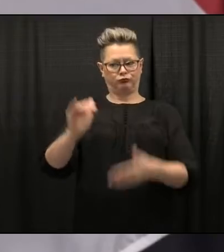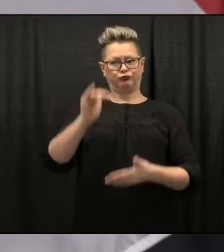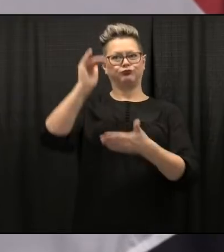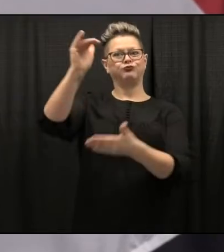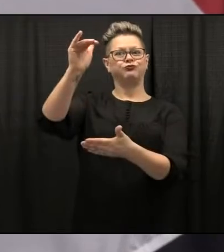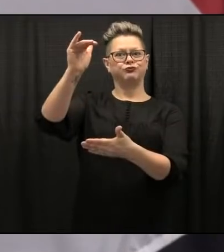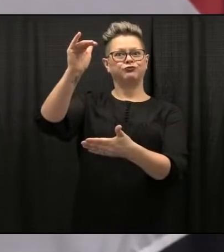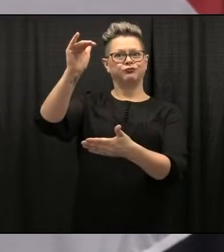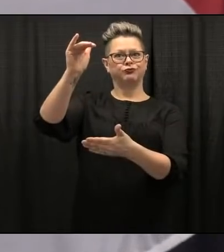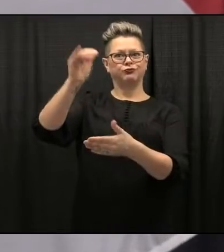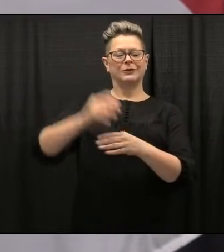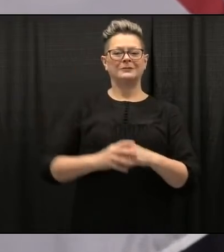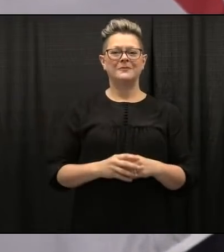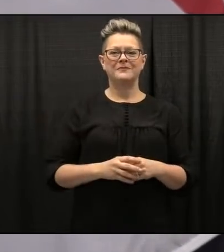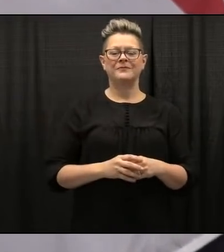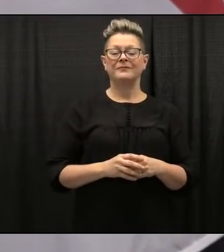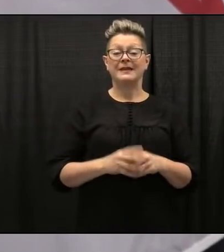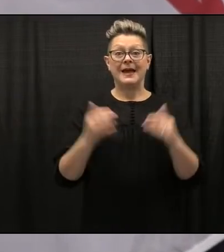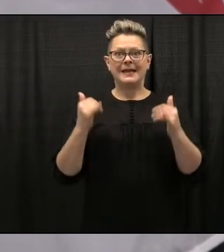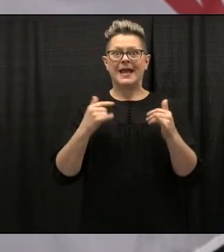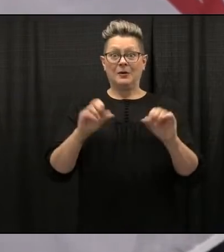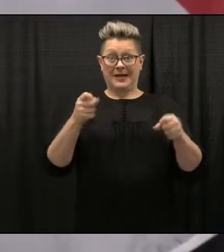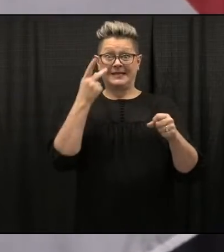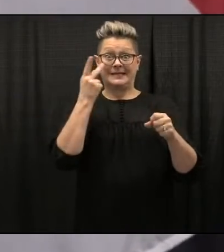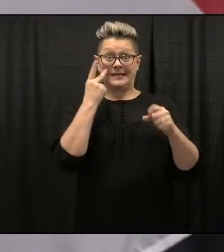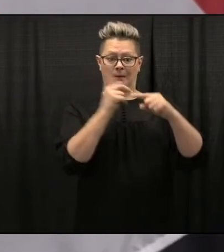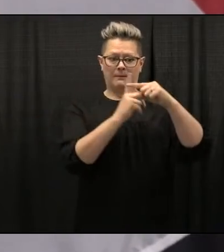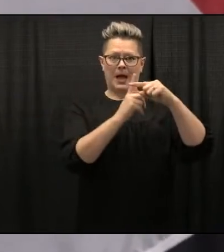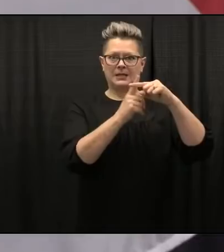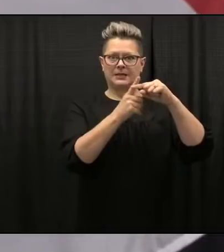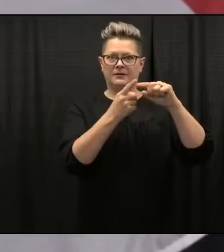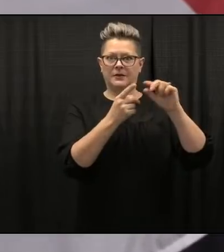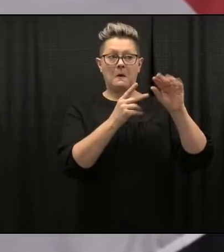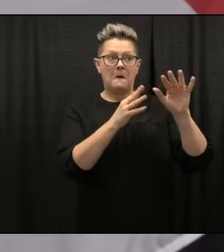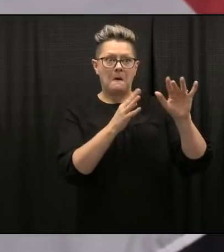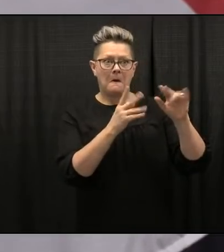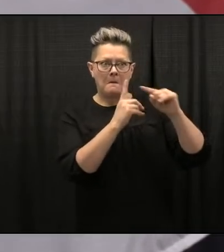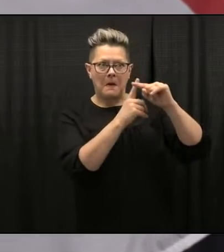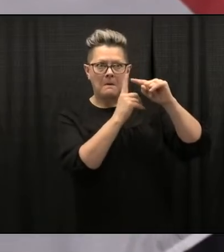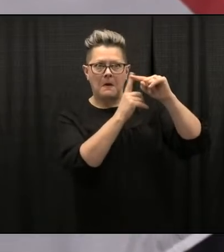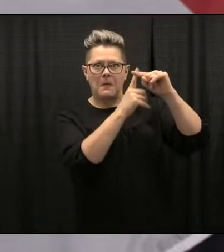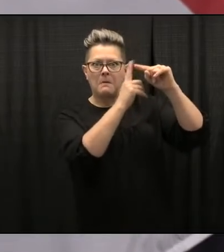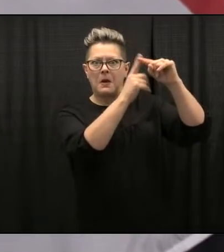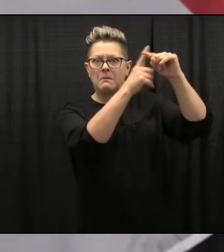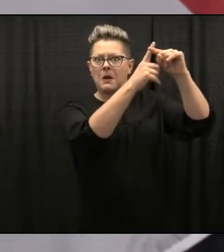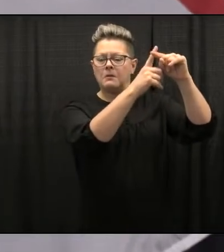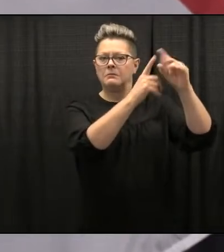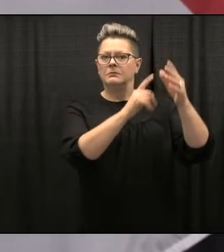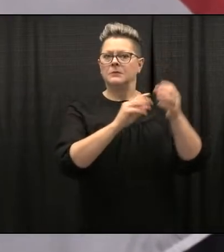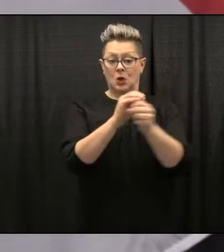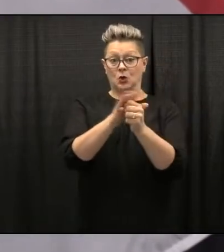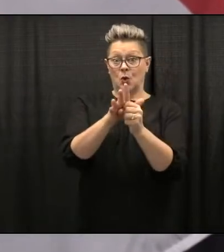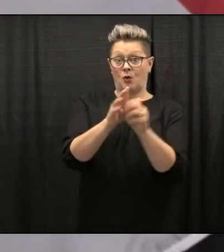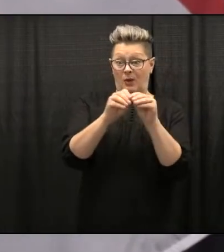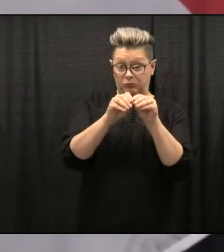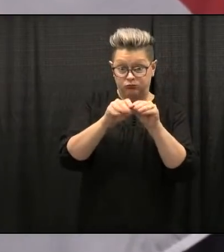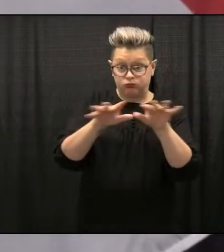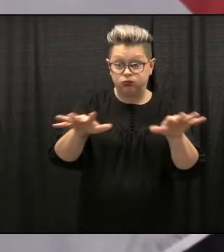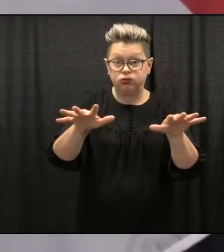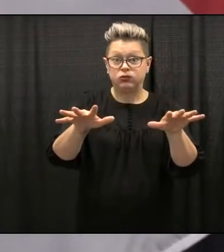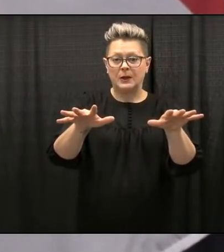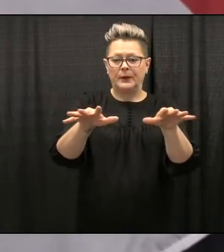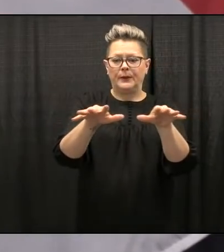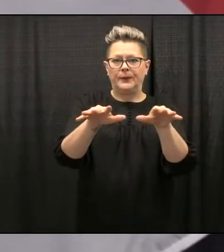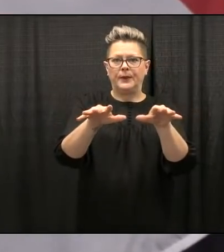My friends, things are cautiously moving in a positive direction. Infection rates and number of cases in the province have both been